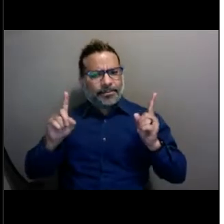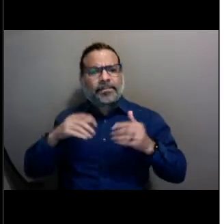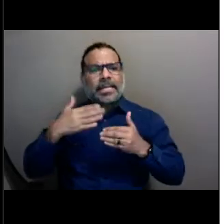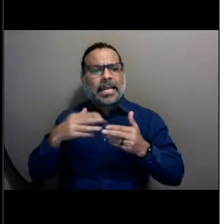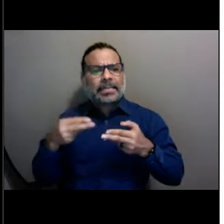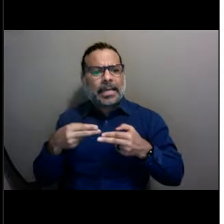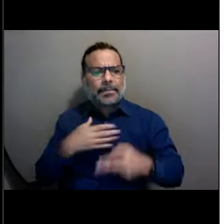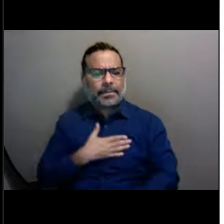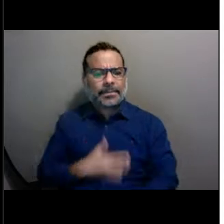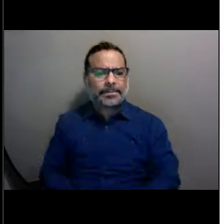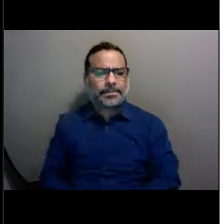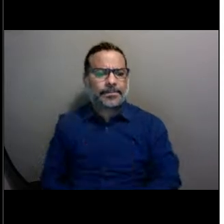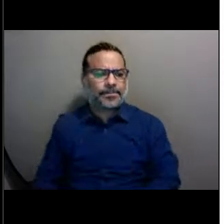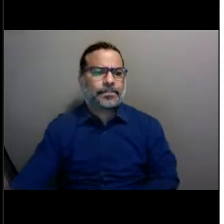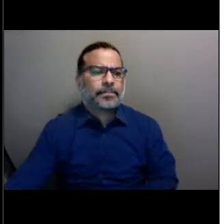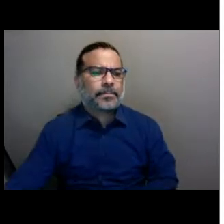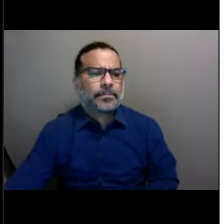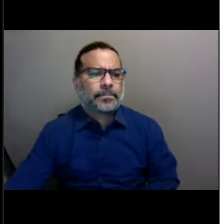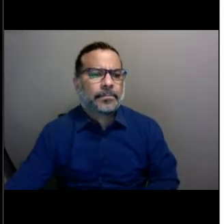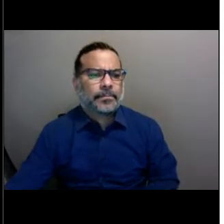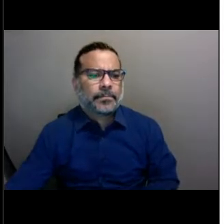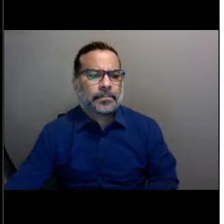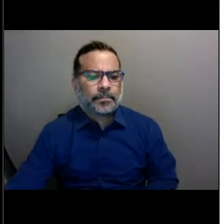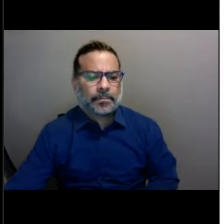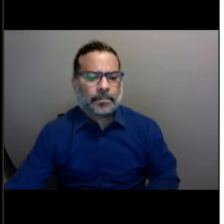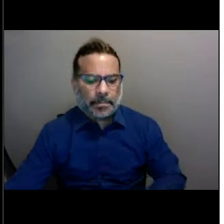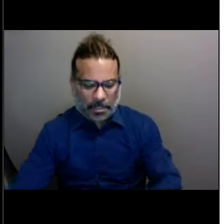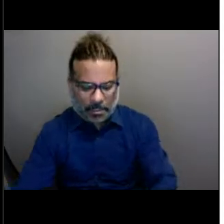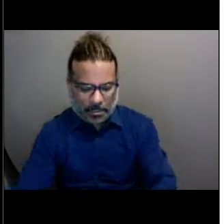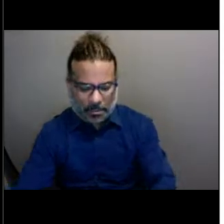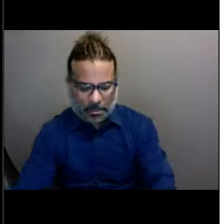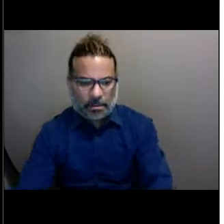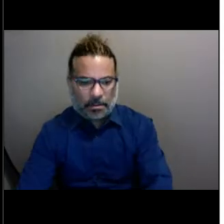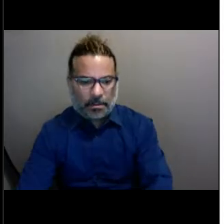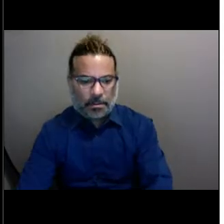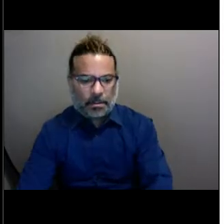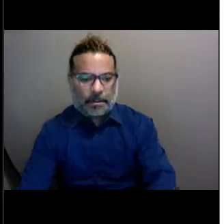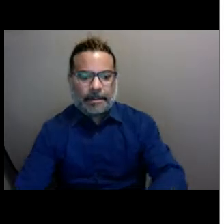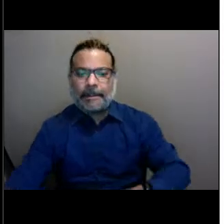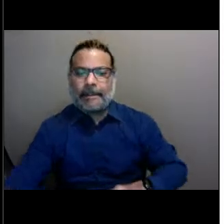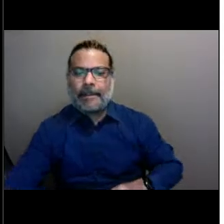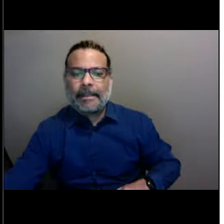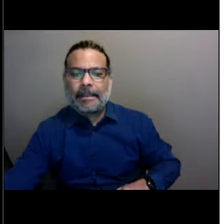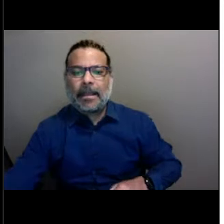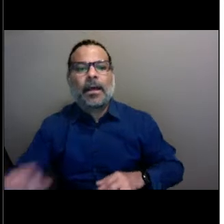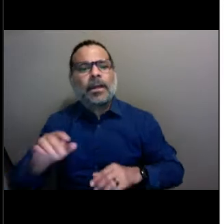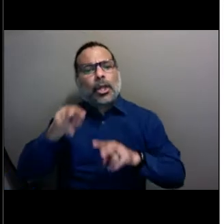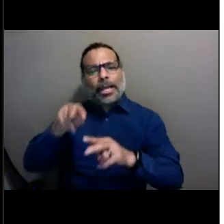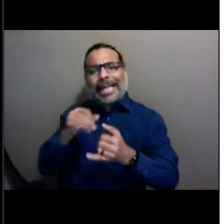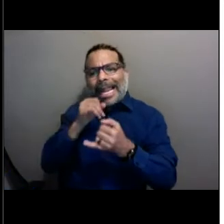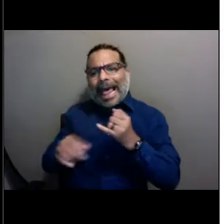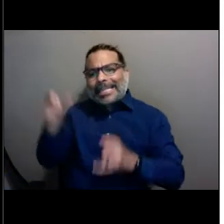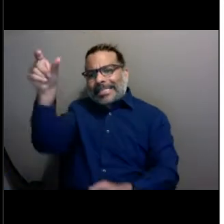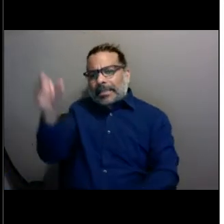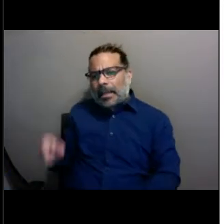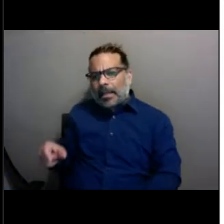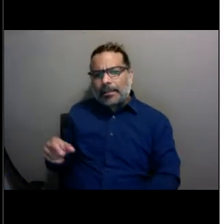please. This is a very busy table, but let's focus on the very last column where I show